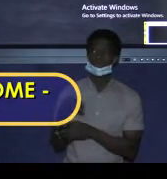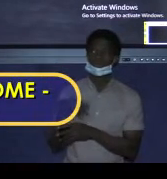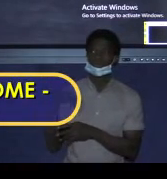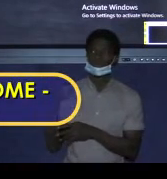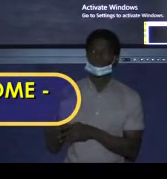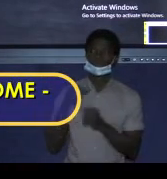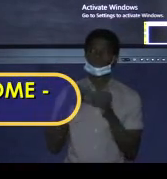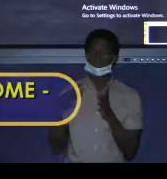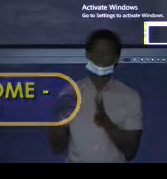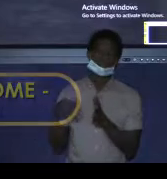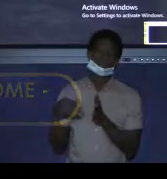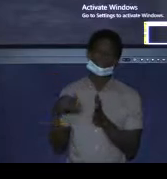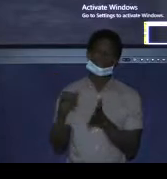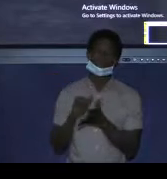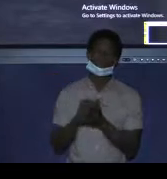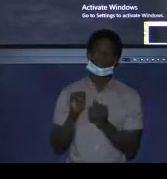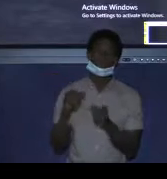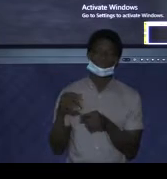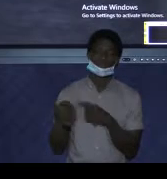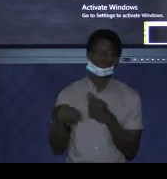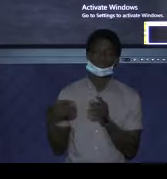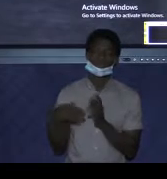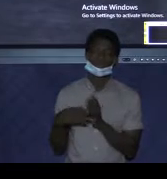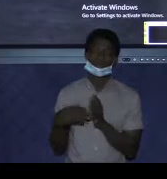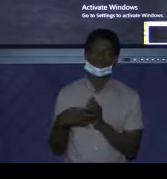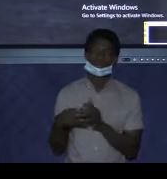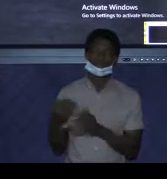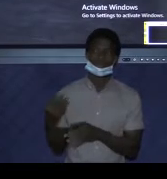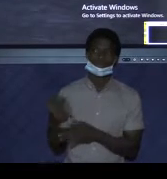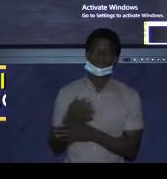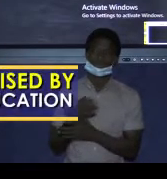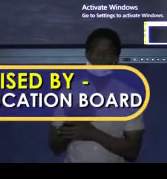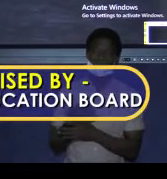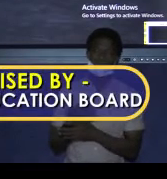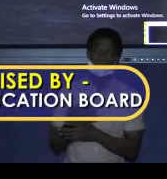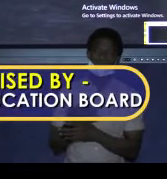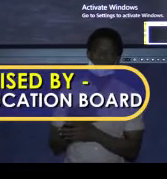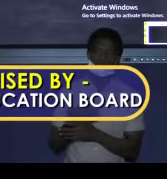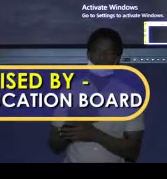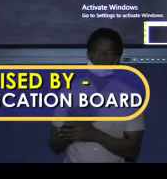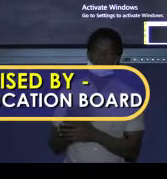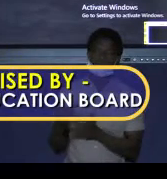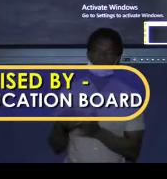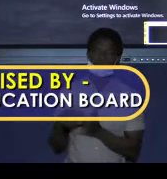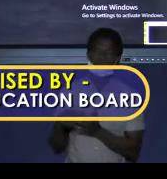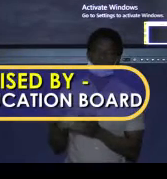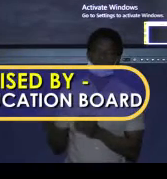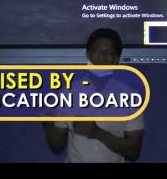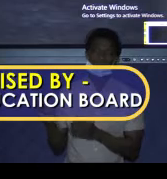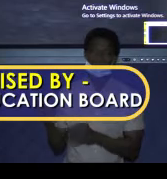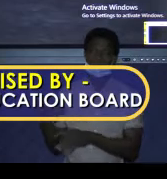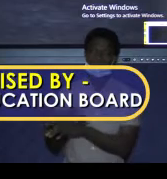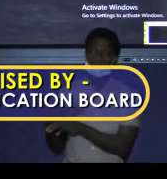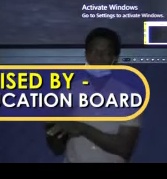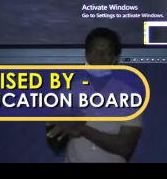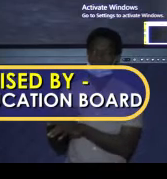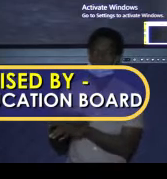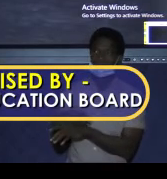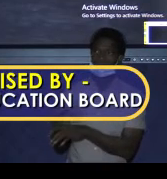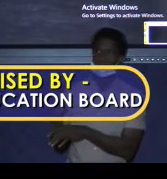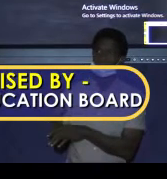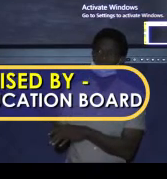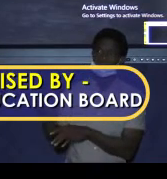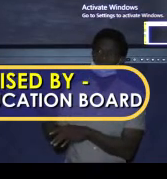and I find nothing else that can go, so we have to multiply 4 by 22 by 2 by 6 by 6. 6 times